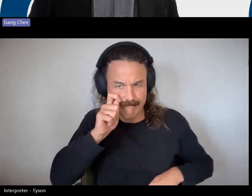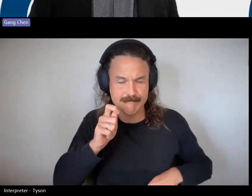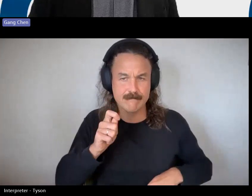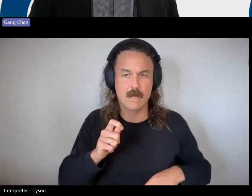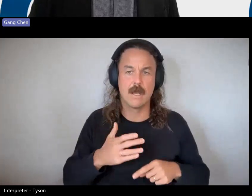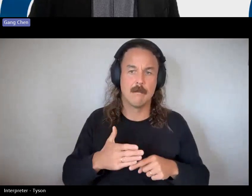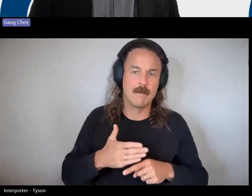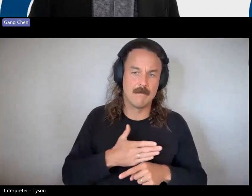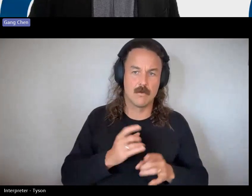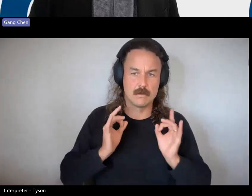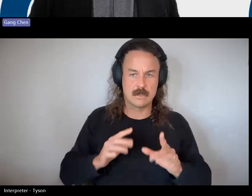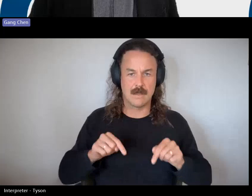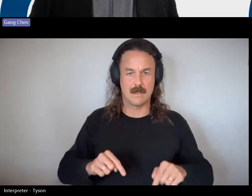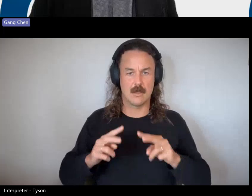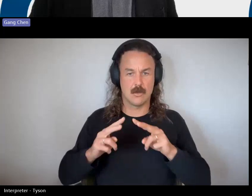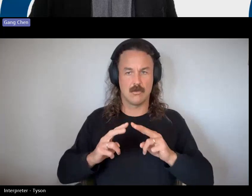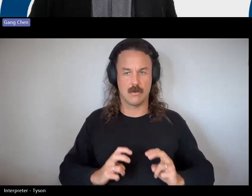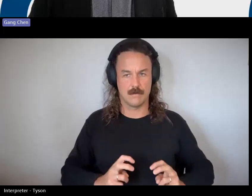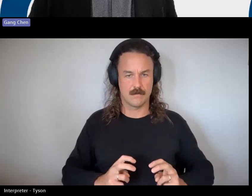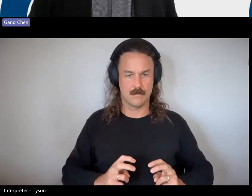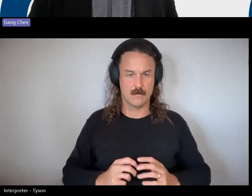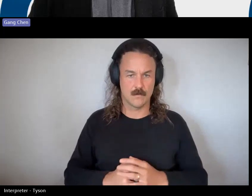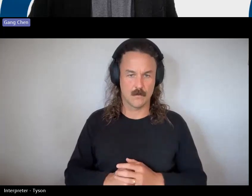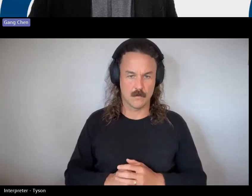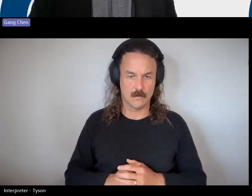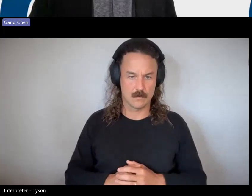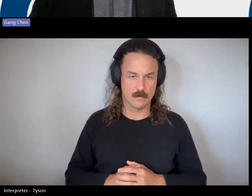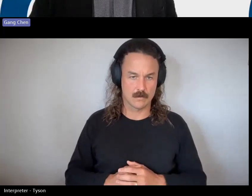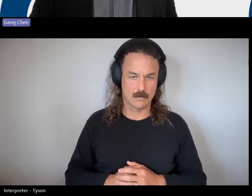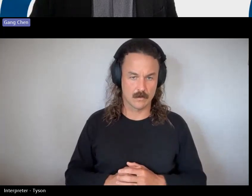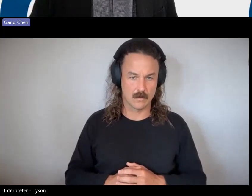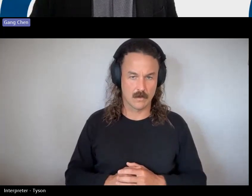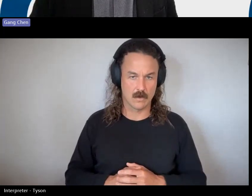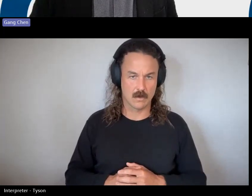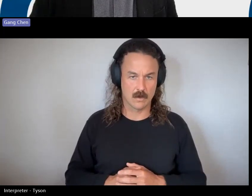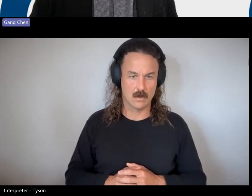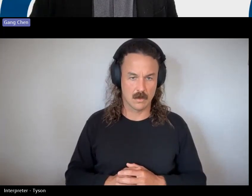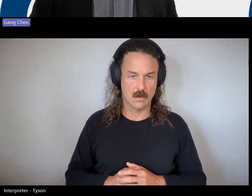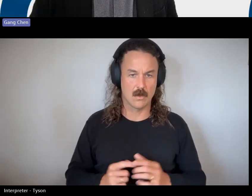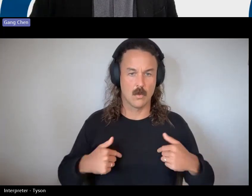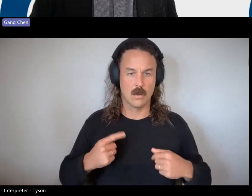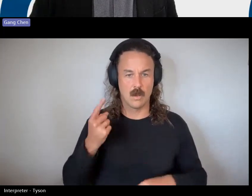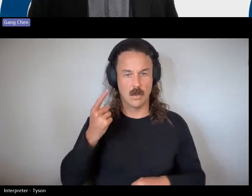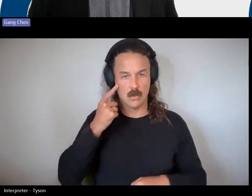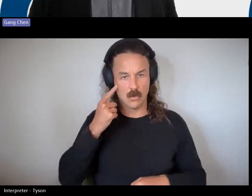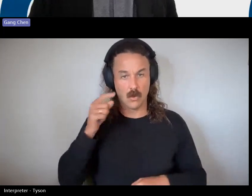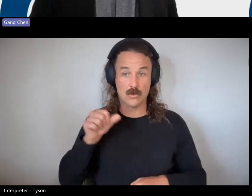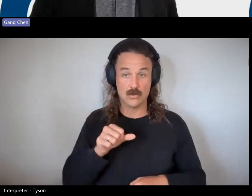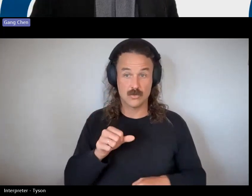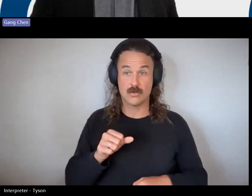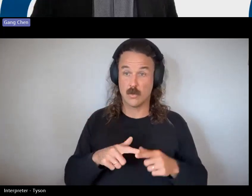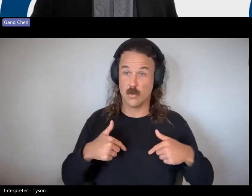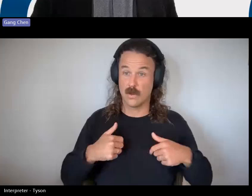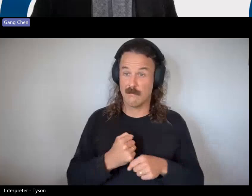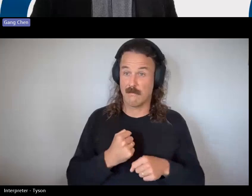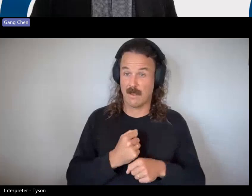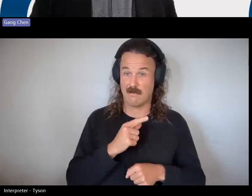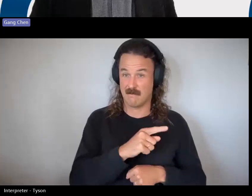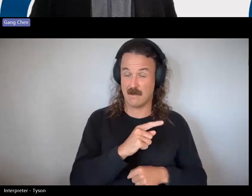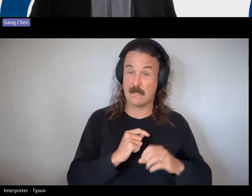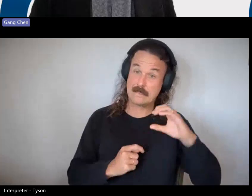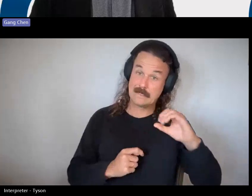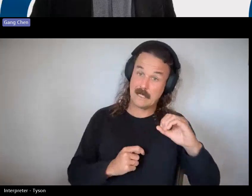this step to unclean the well-being to be the death, 0 to be death into this value set. There